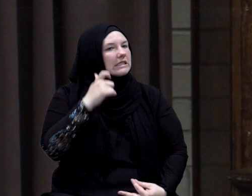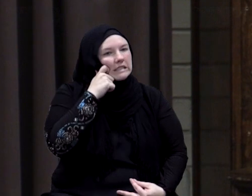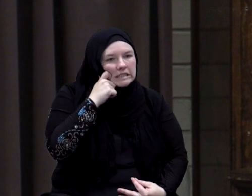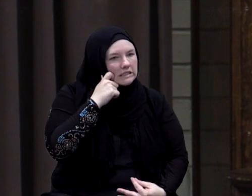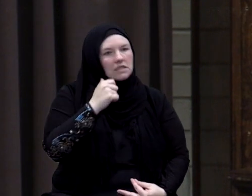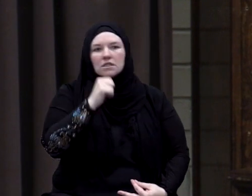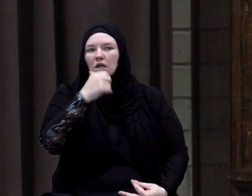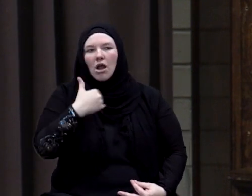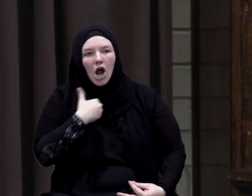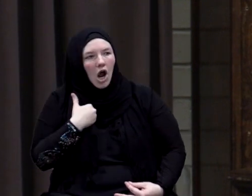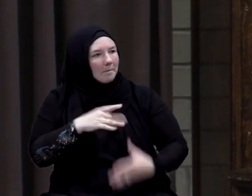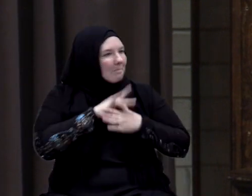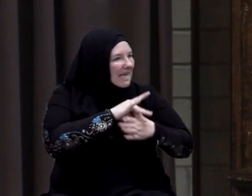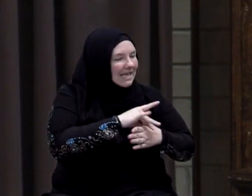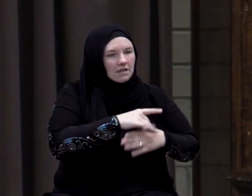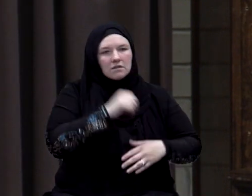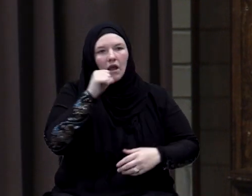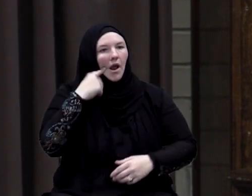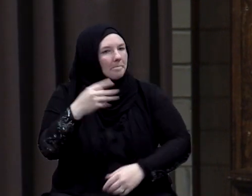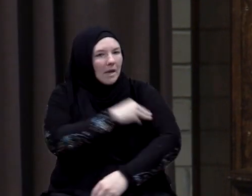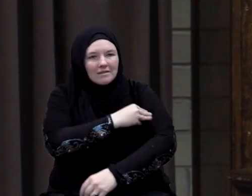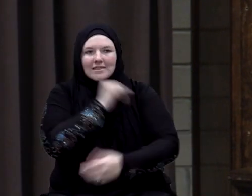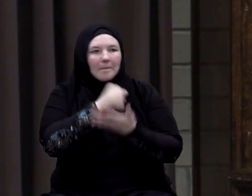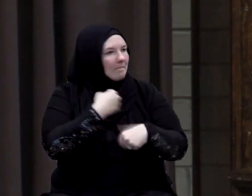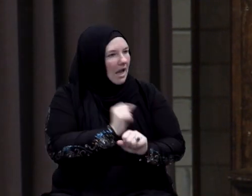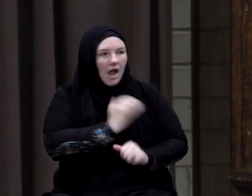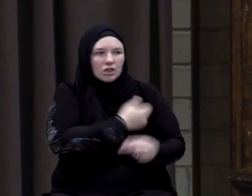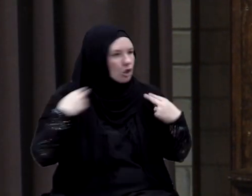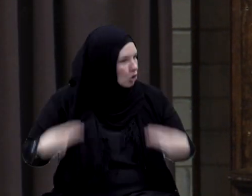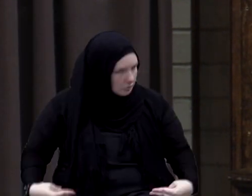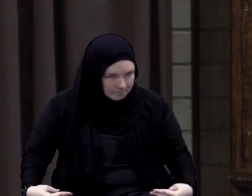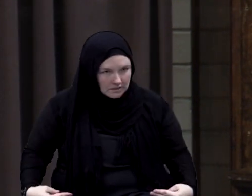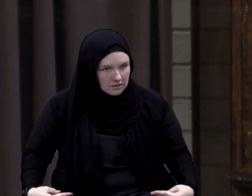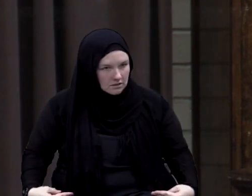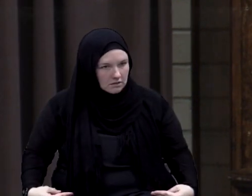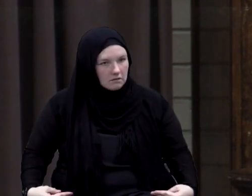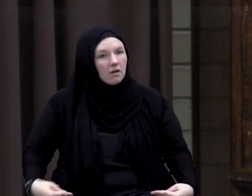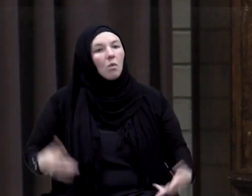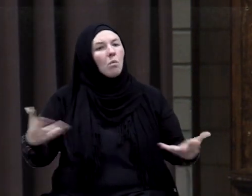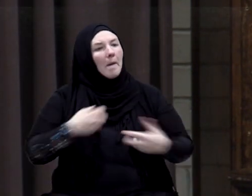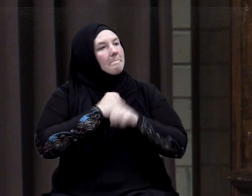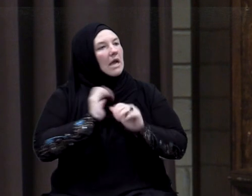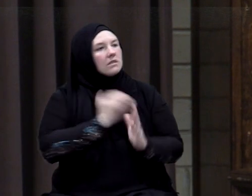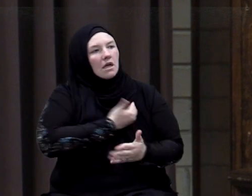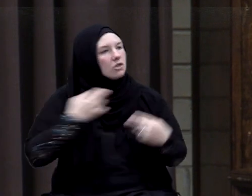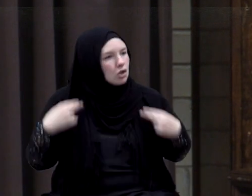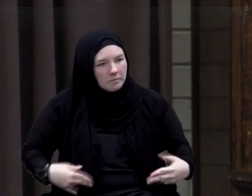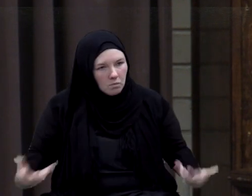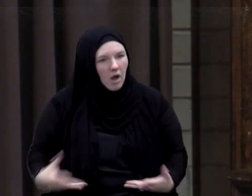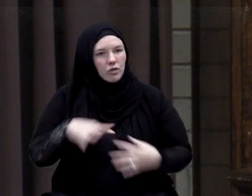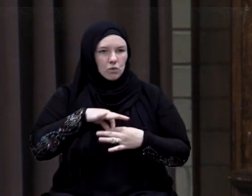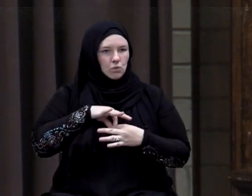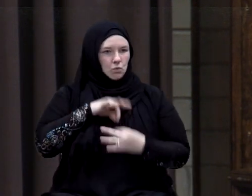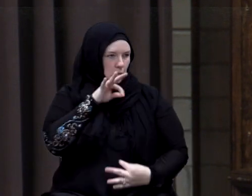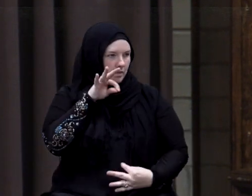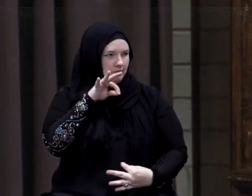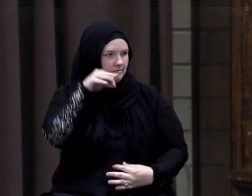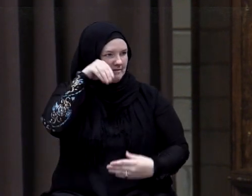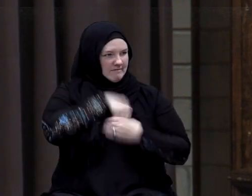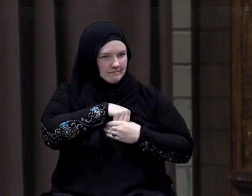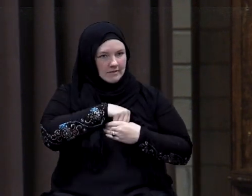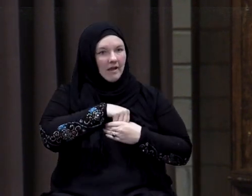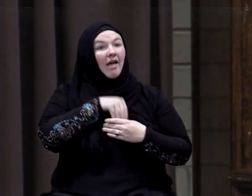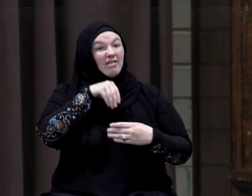a soul. And this soul continues to grow and mature to make better decisions. The soul is what